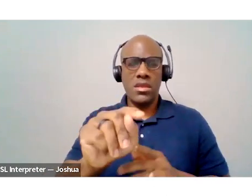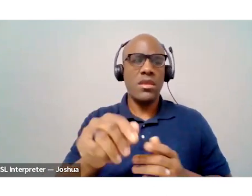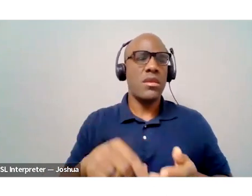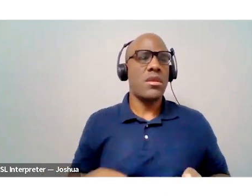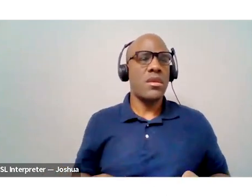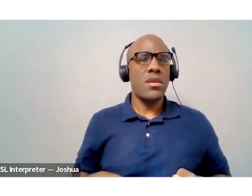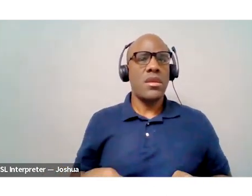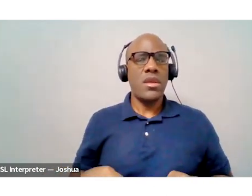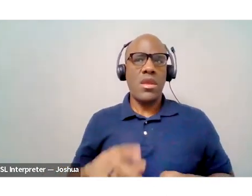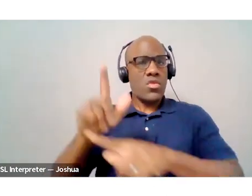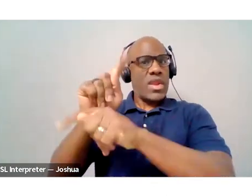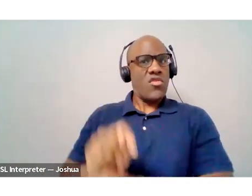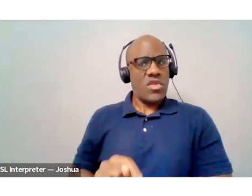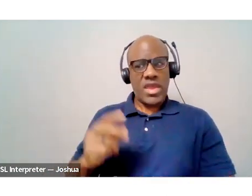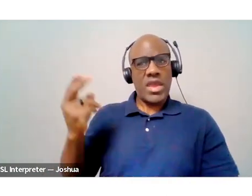in of itself.